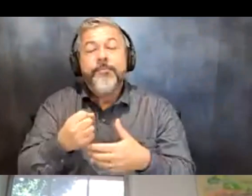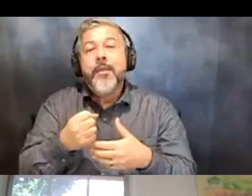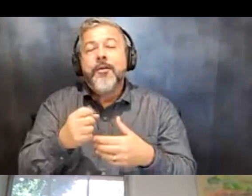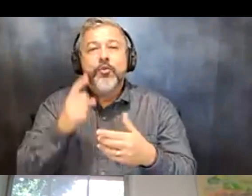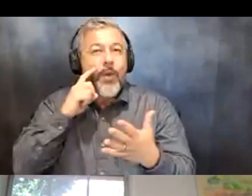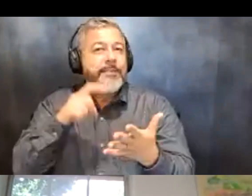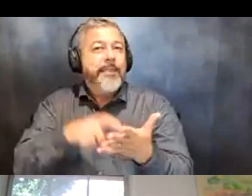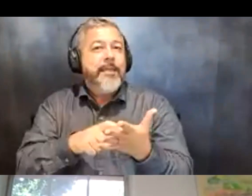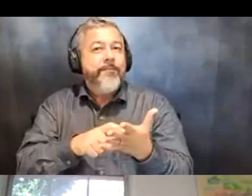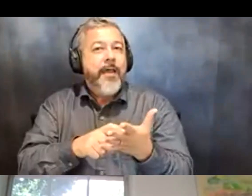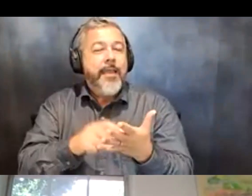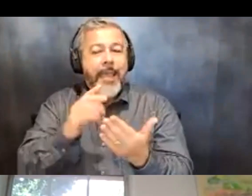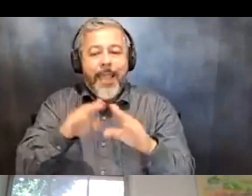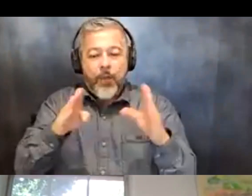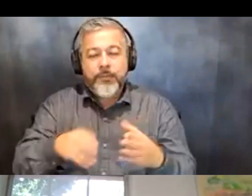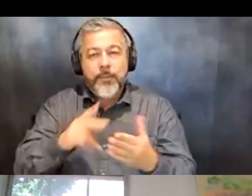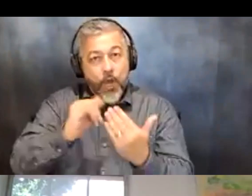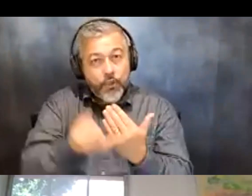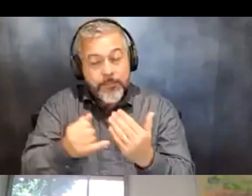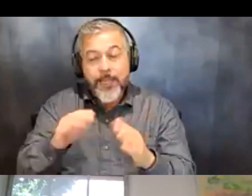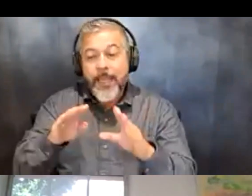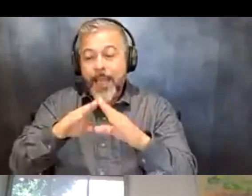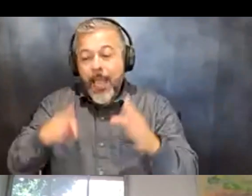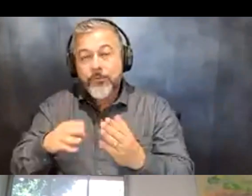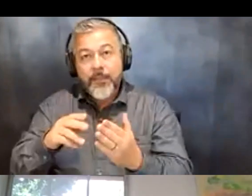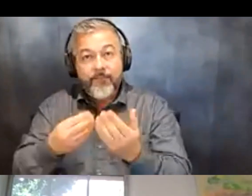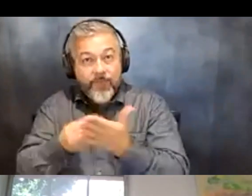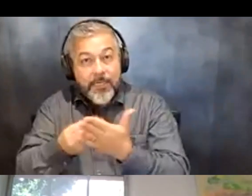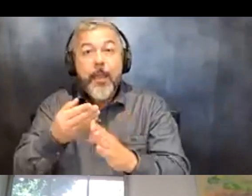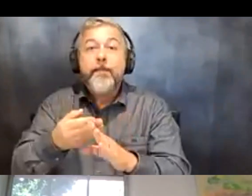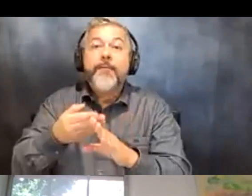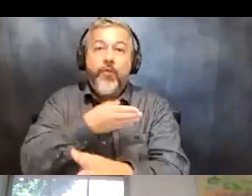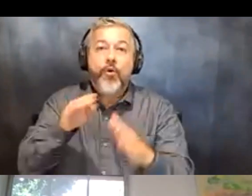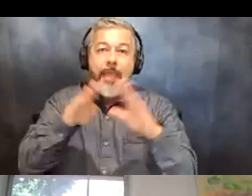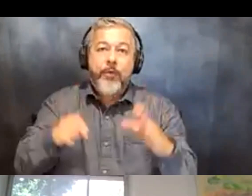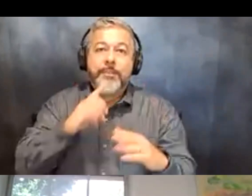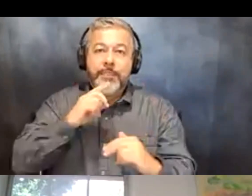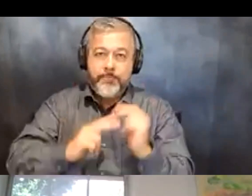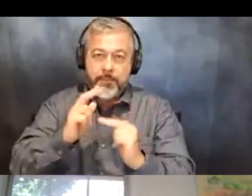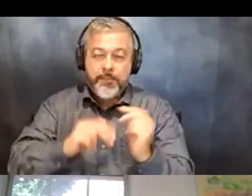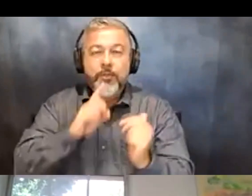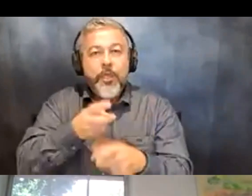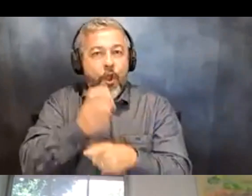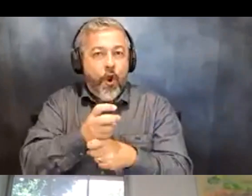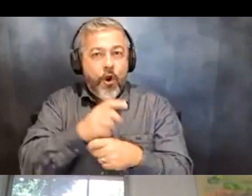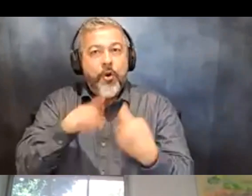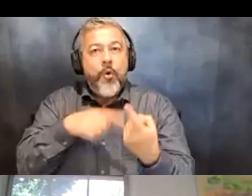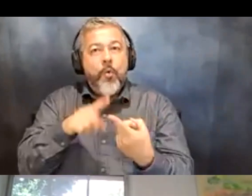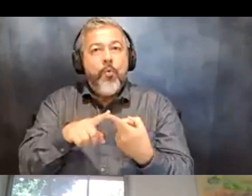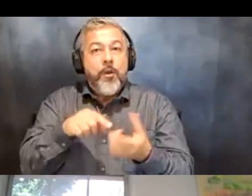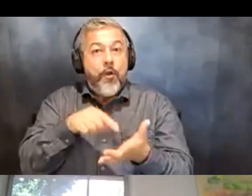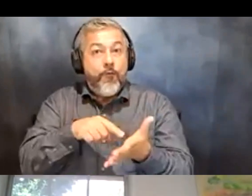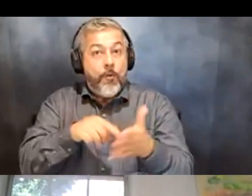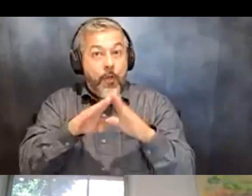identifying housing projects and housing funding before the housing gets built, because it's really hard once an affordable